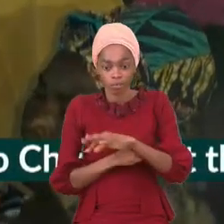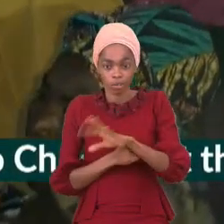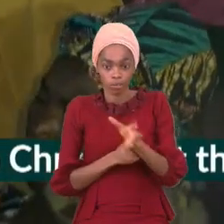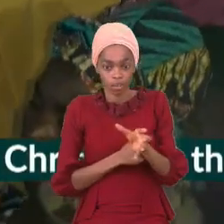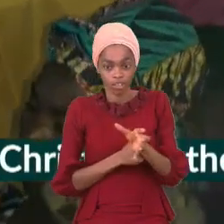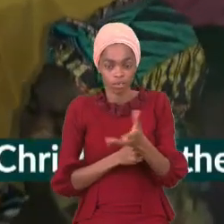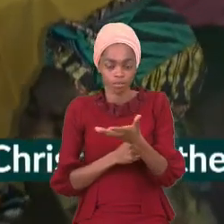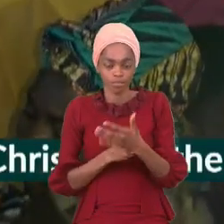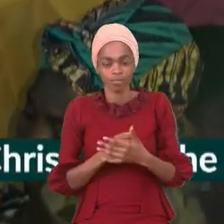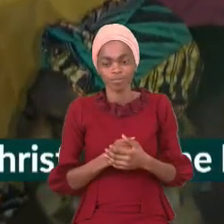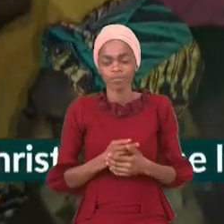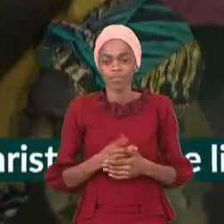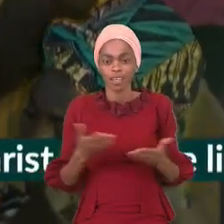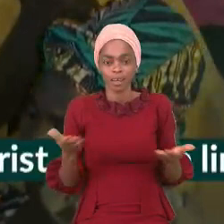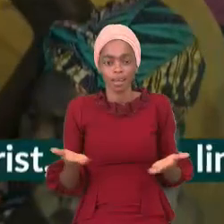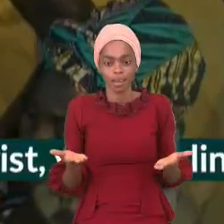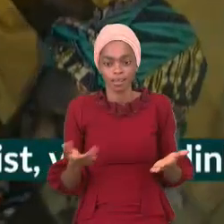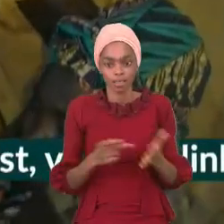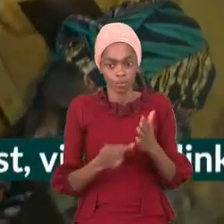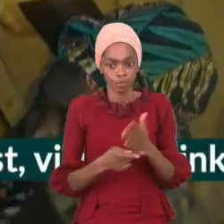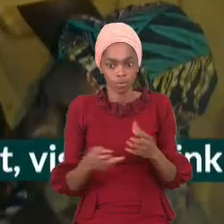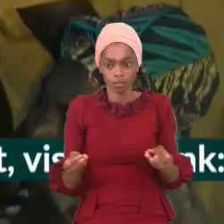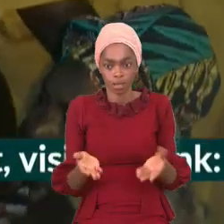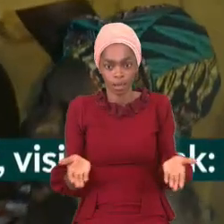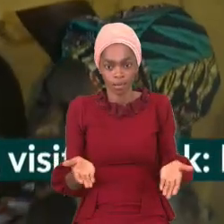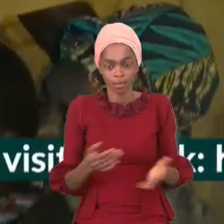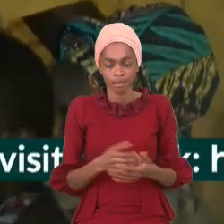at this crusade ground, right in the hall before me,